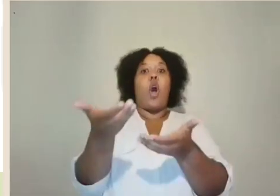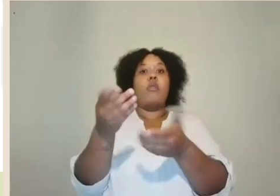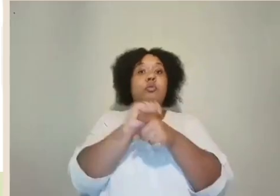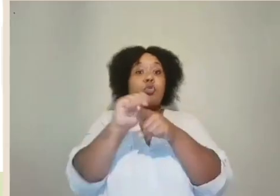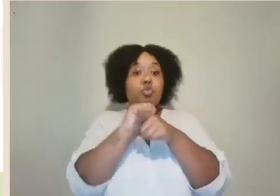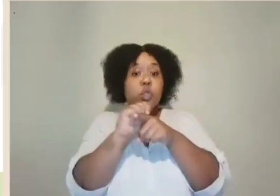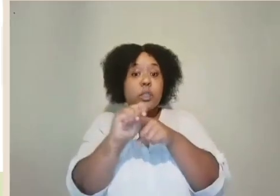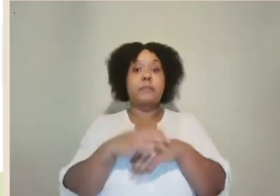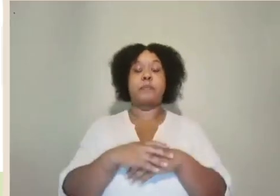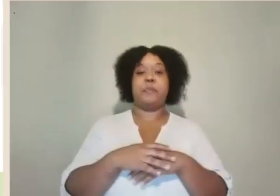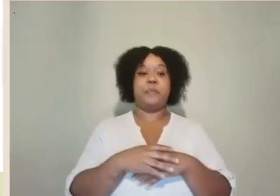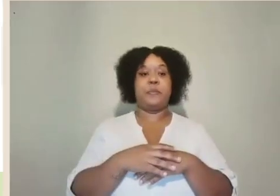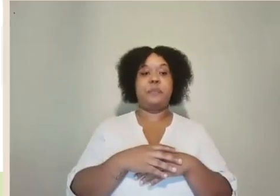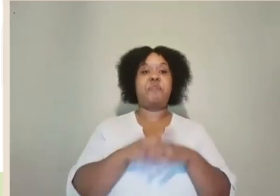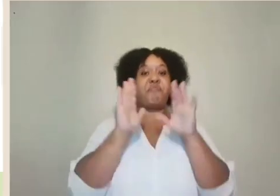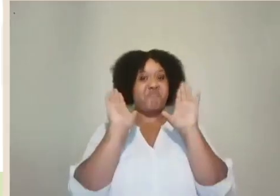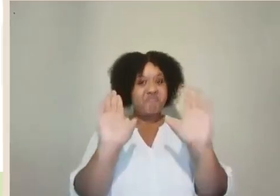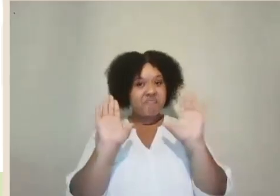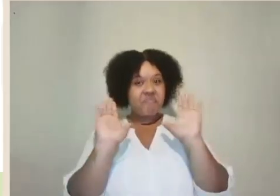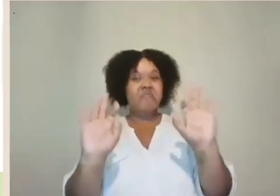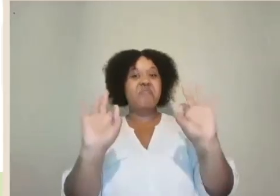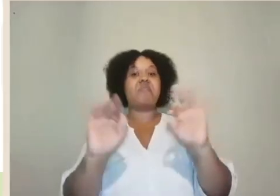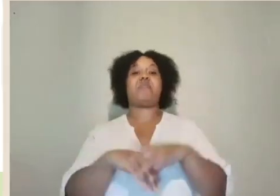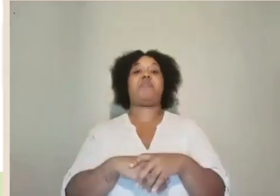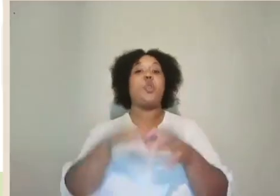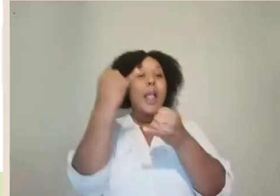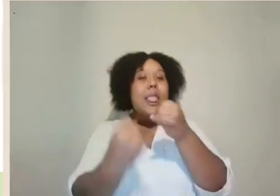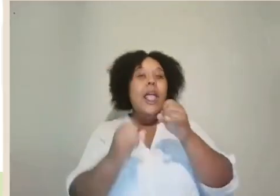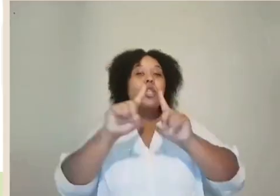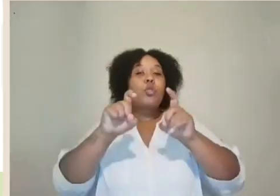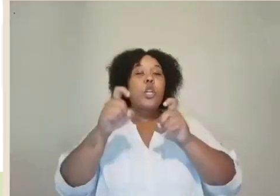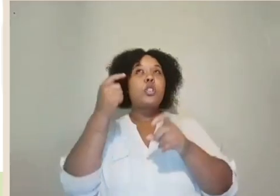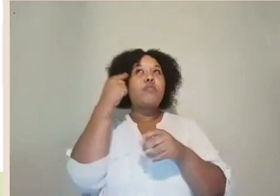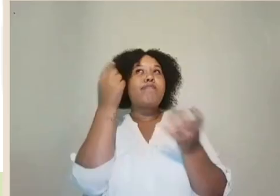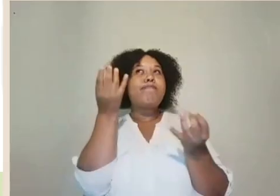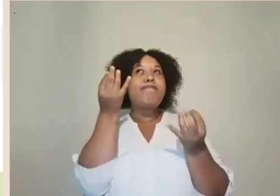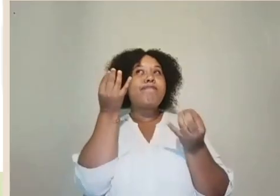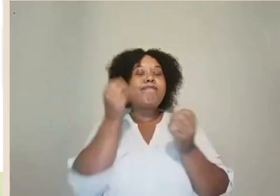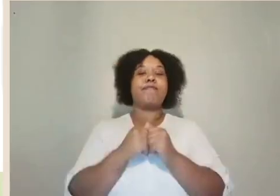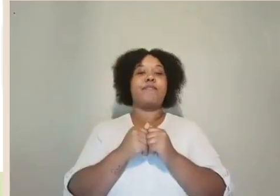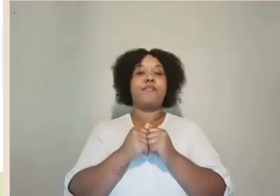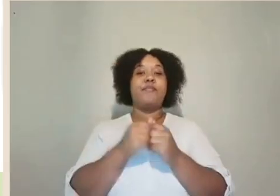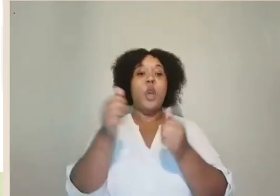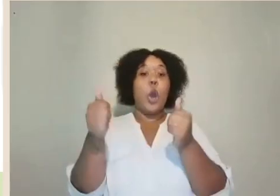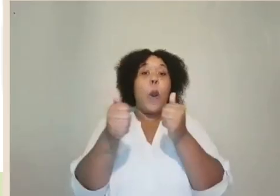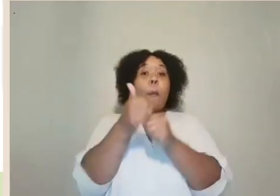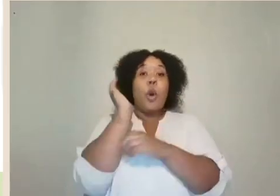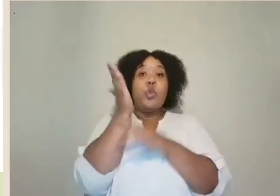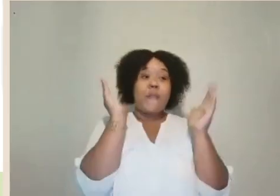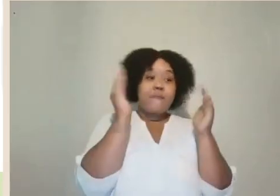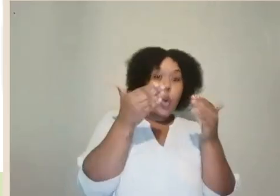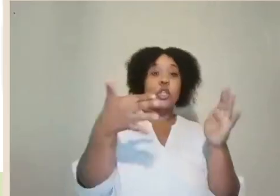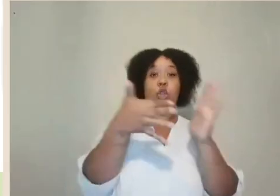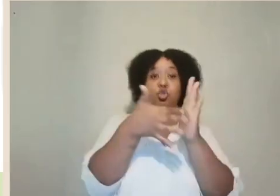well. Awesome, awesome. Last question to think about. Most of us are going to target juniors. Most of us are going to do